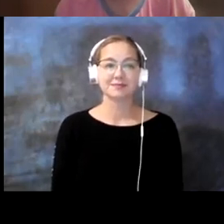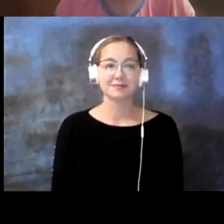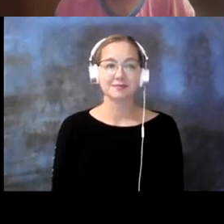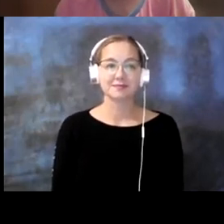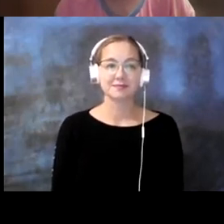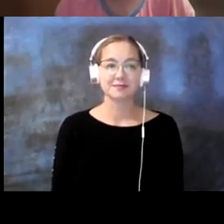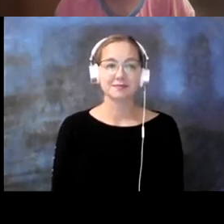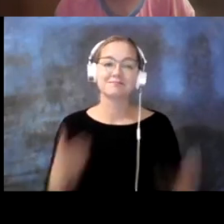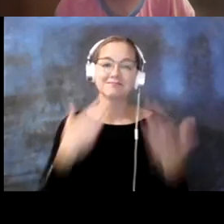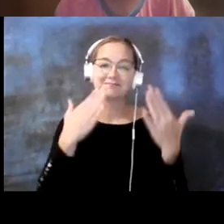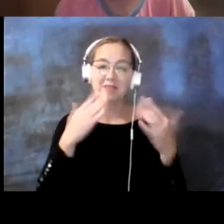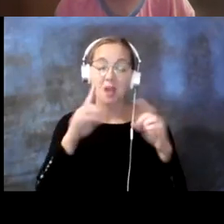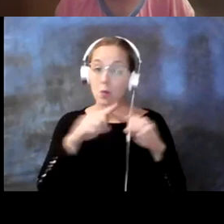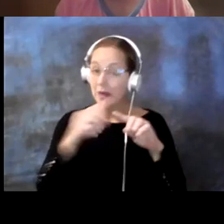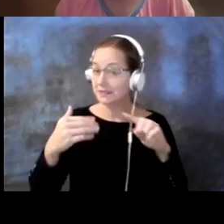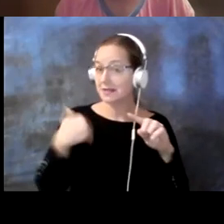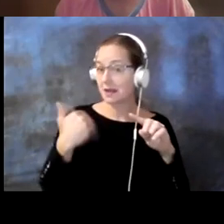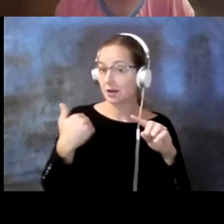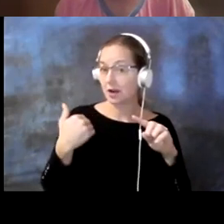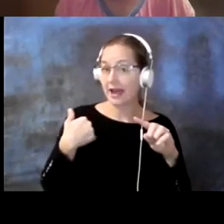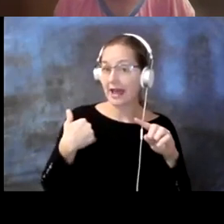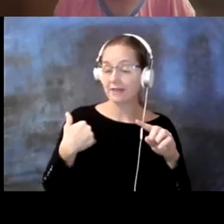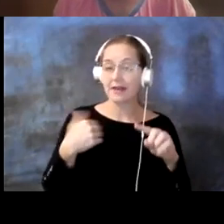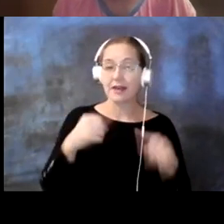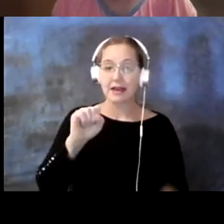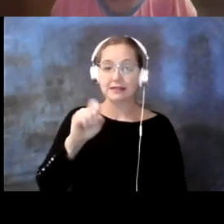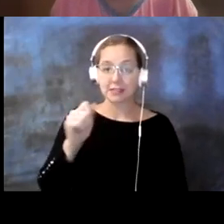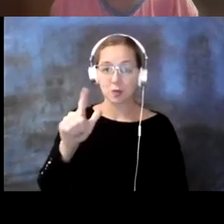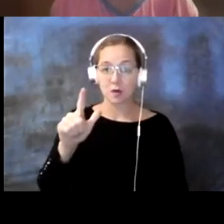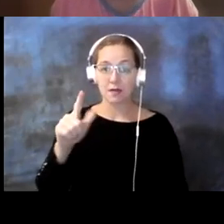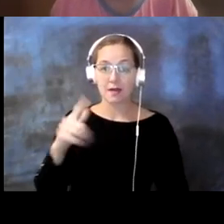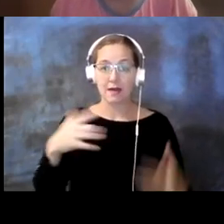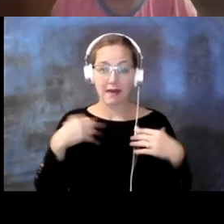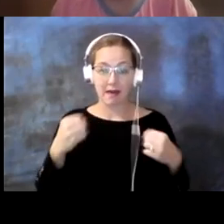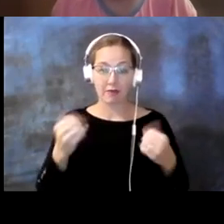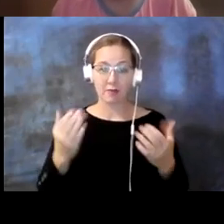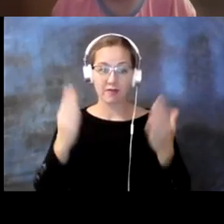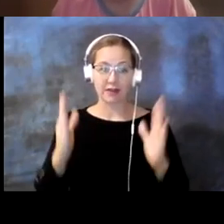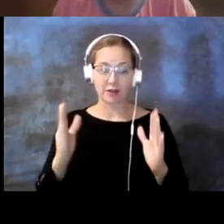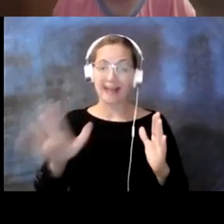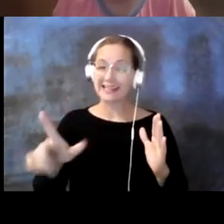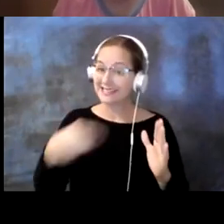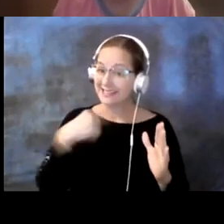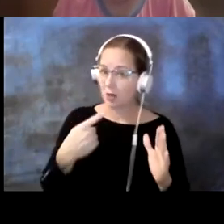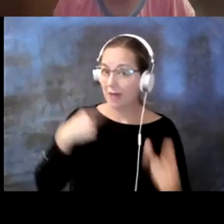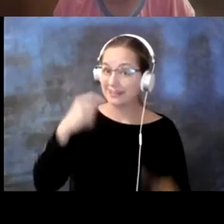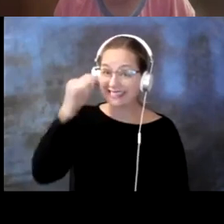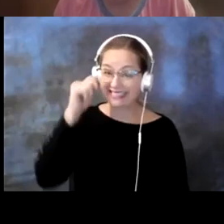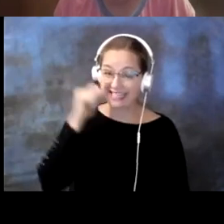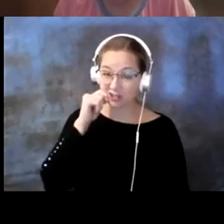So when I was younger, I had a sexual health provider, and I should state I was a teenager. So this